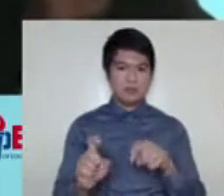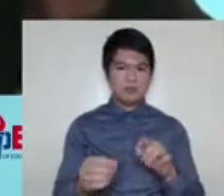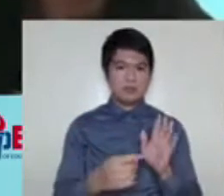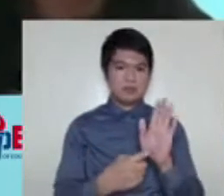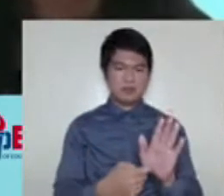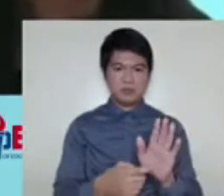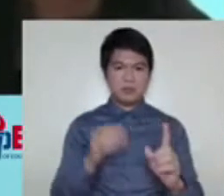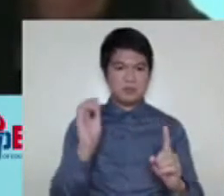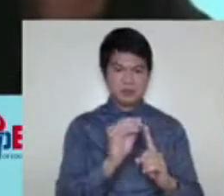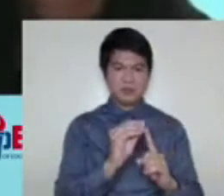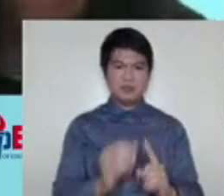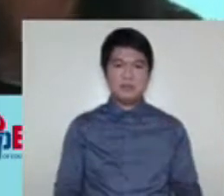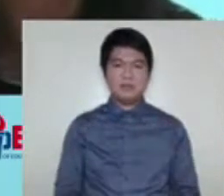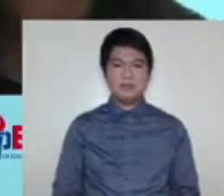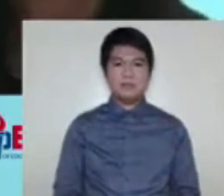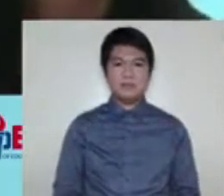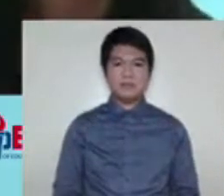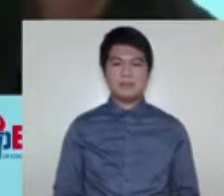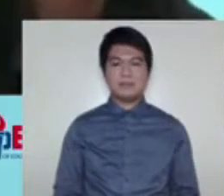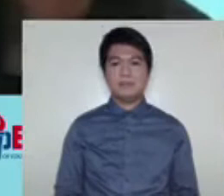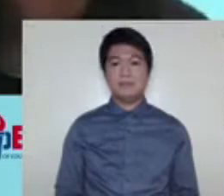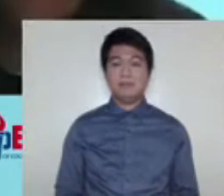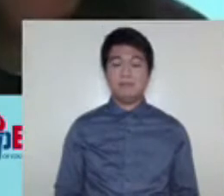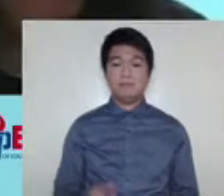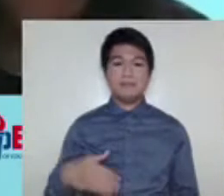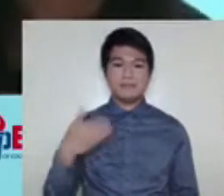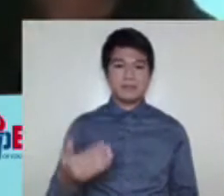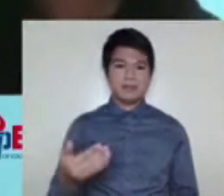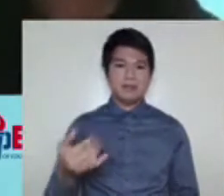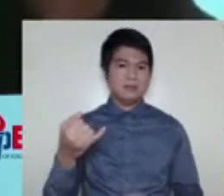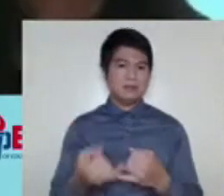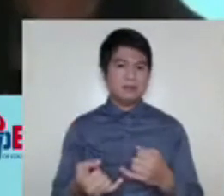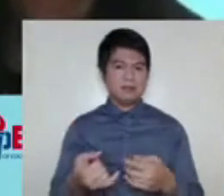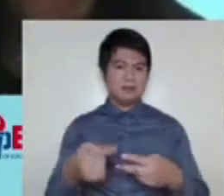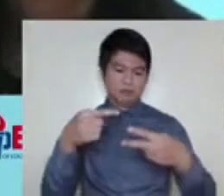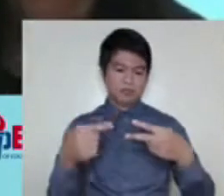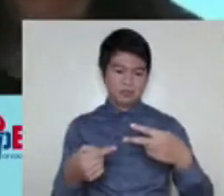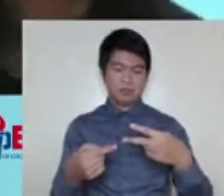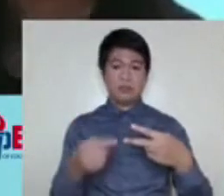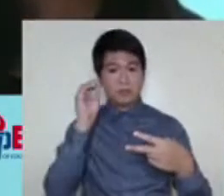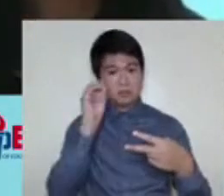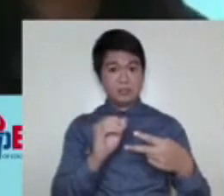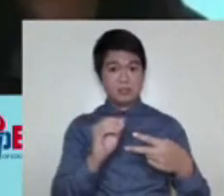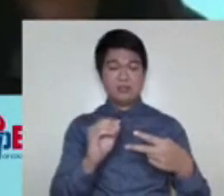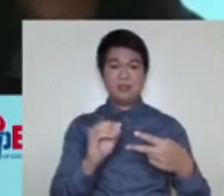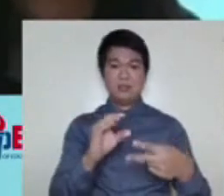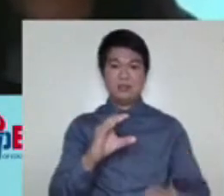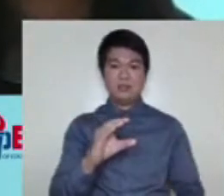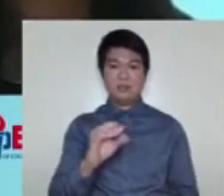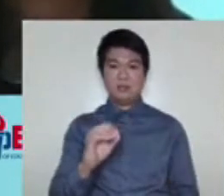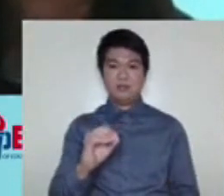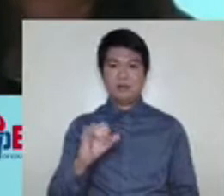Okay, moving on to our last 2 sets of objectives that may be classified as COI or NCOI. We